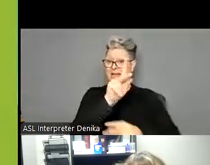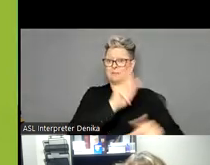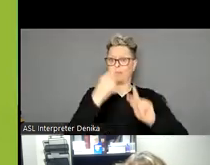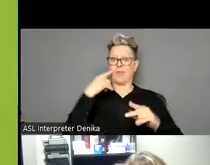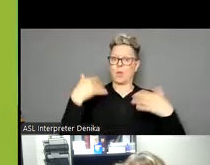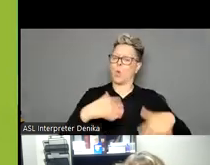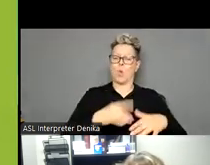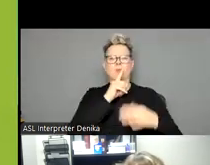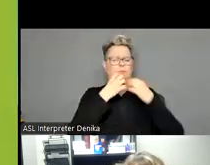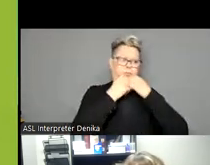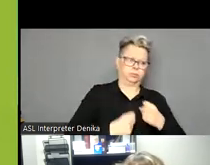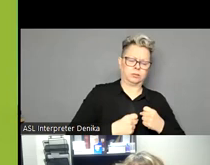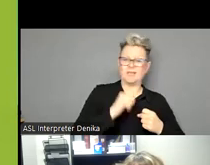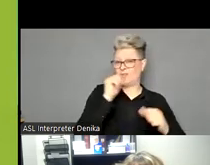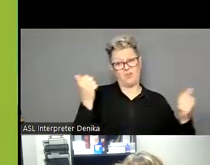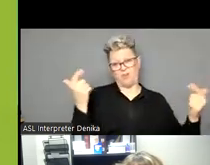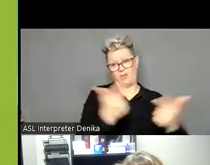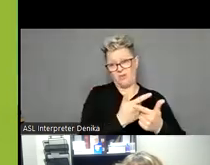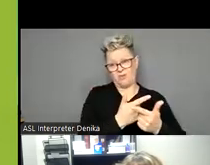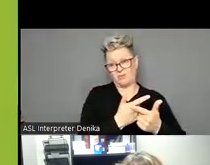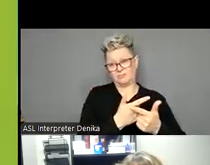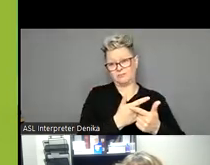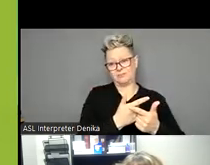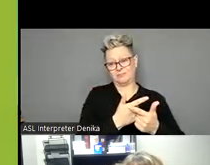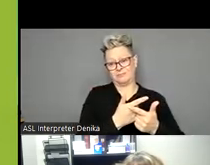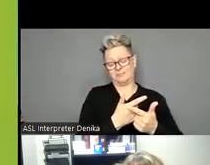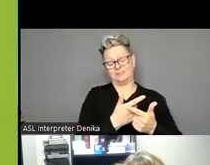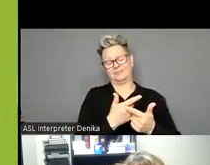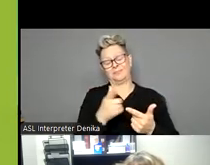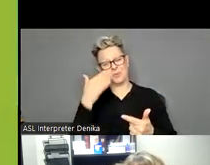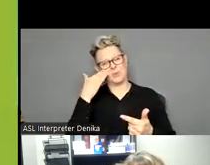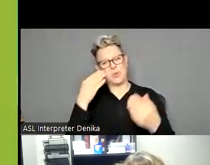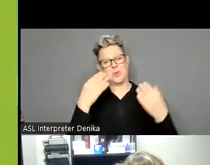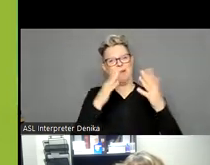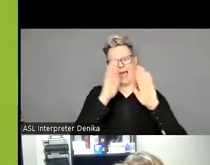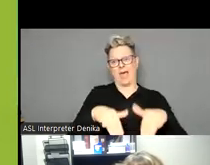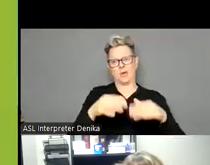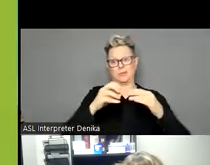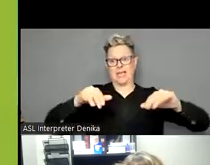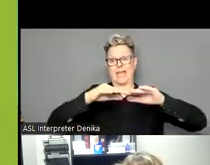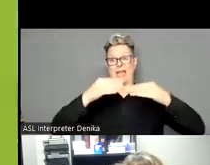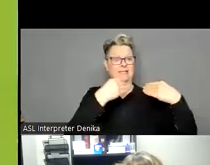various factors. We all understand the real estate market has its ups and downs in a lot of ways.